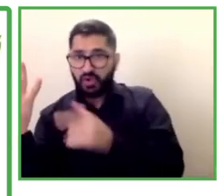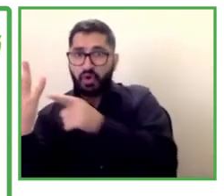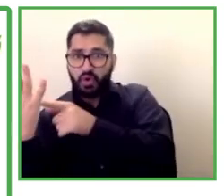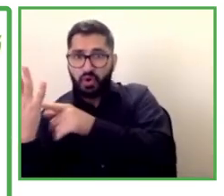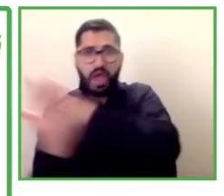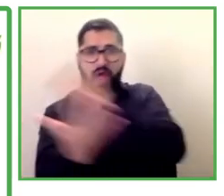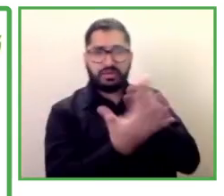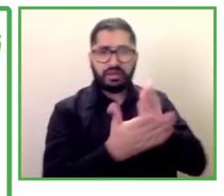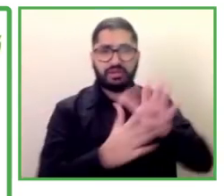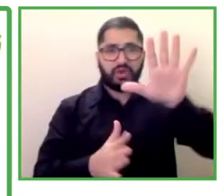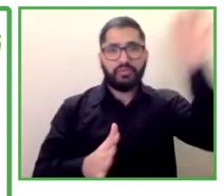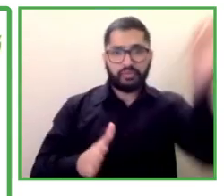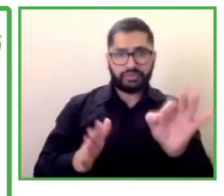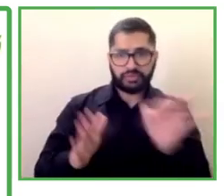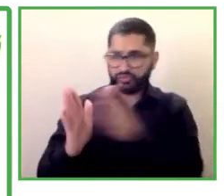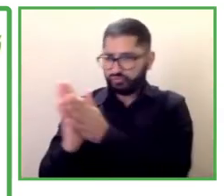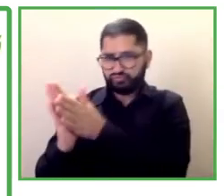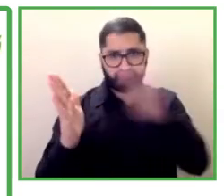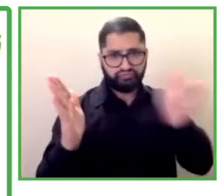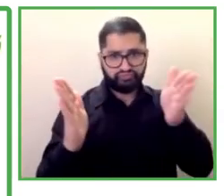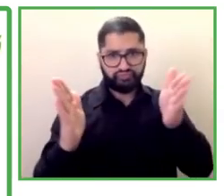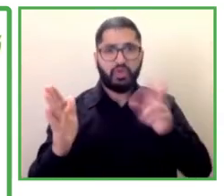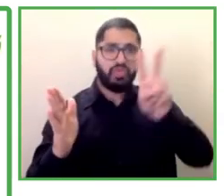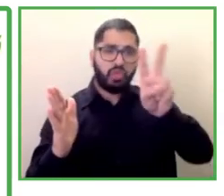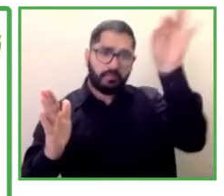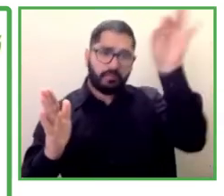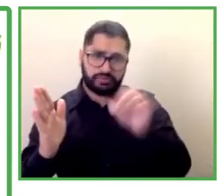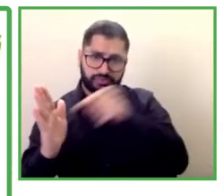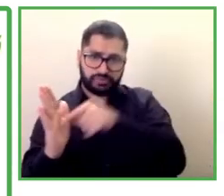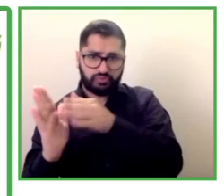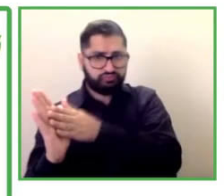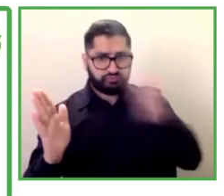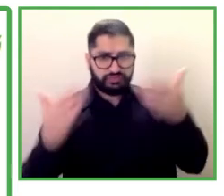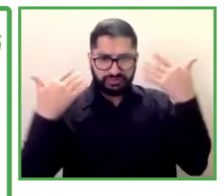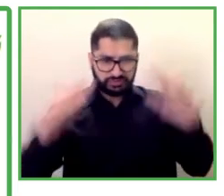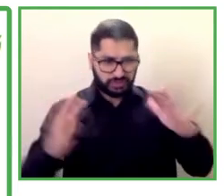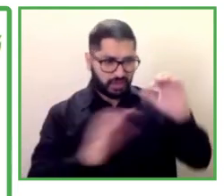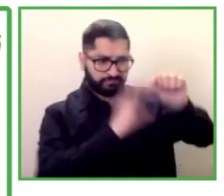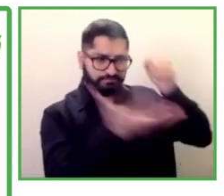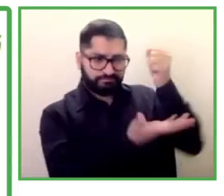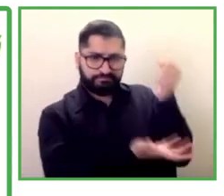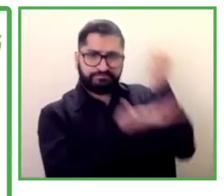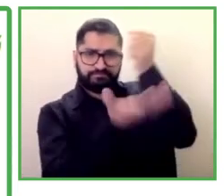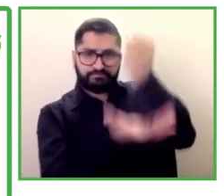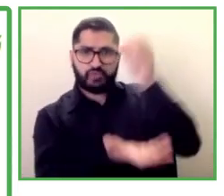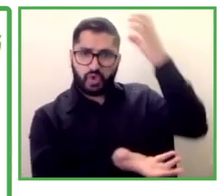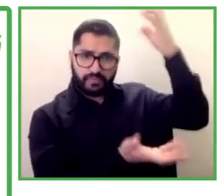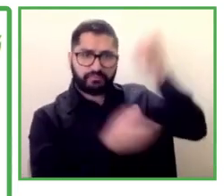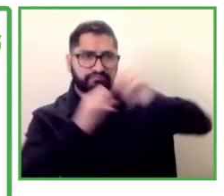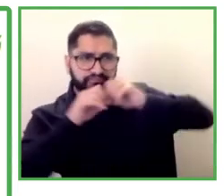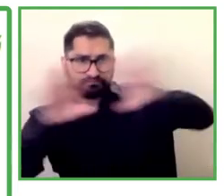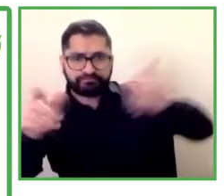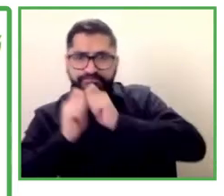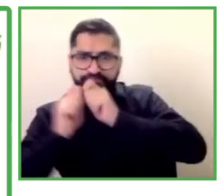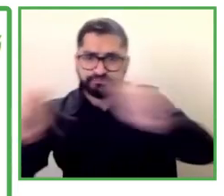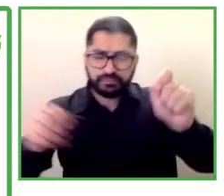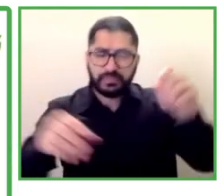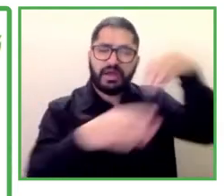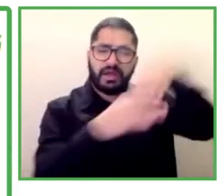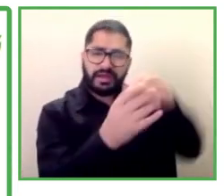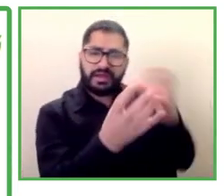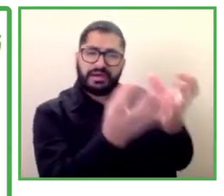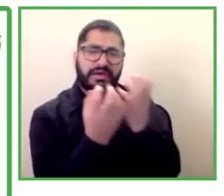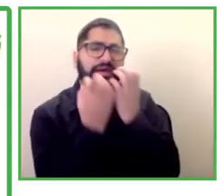So at least as 2% of what was offered was reserved to be covered